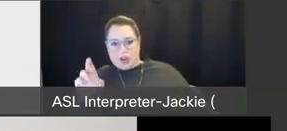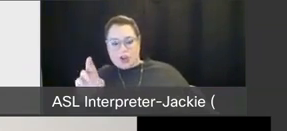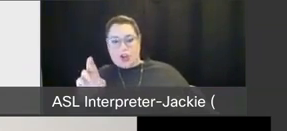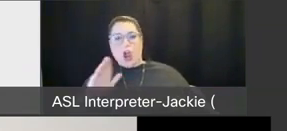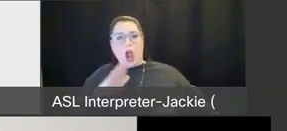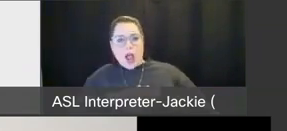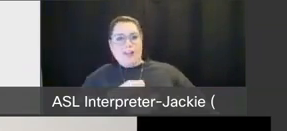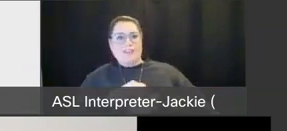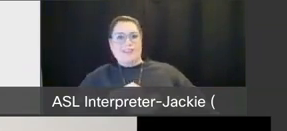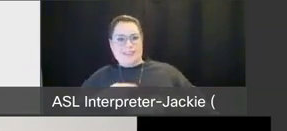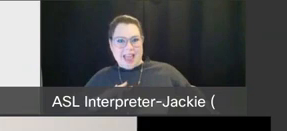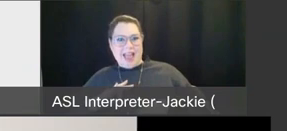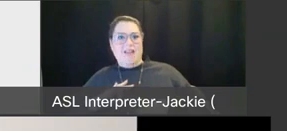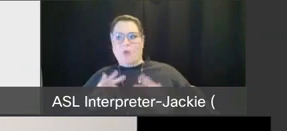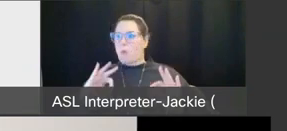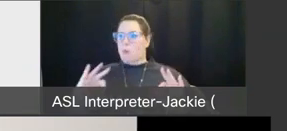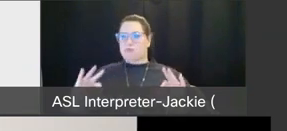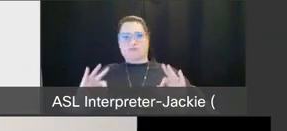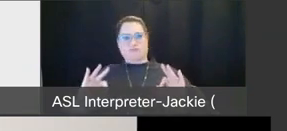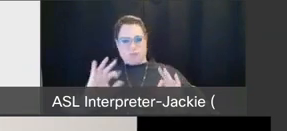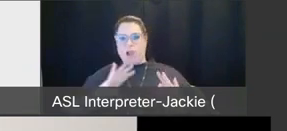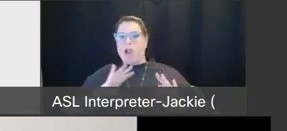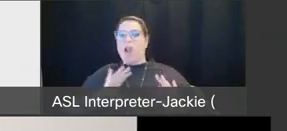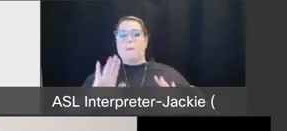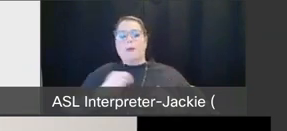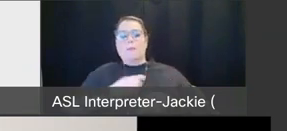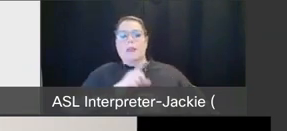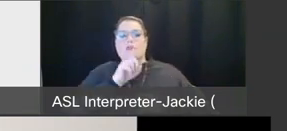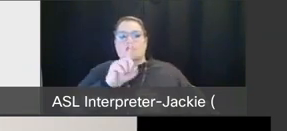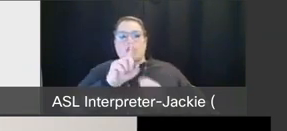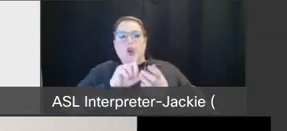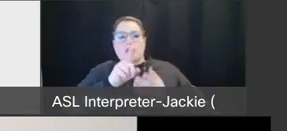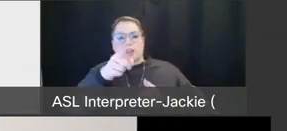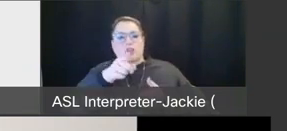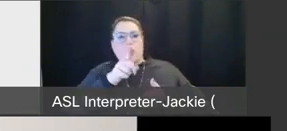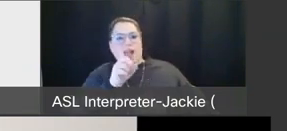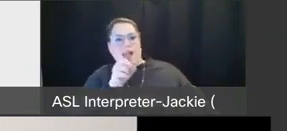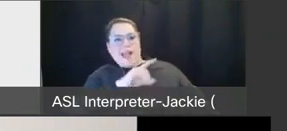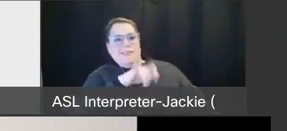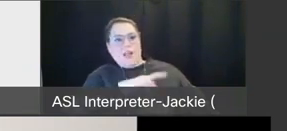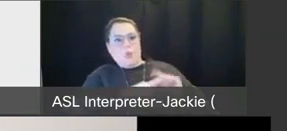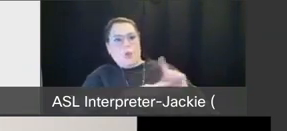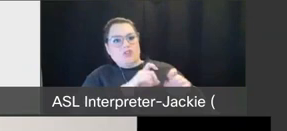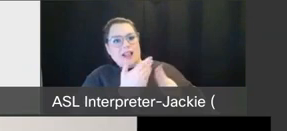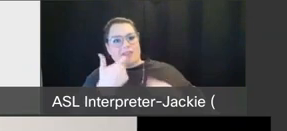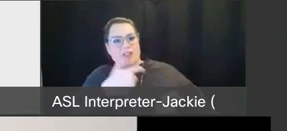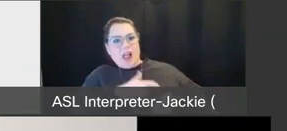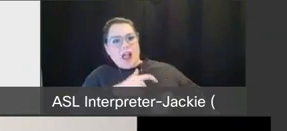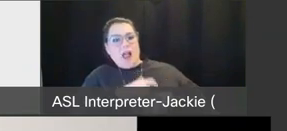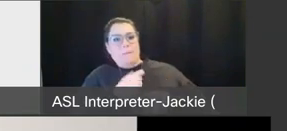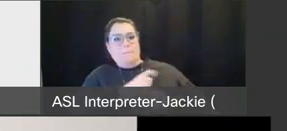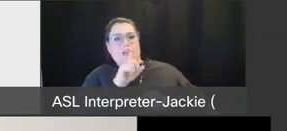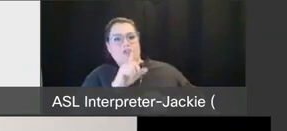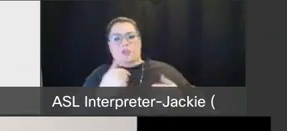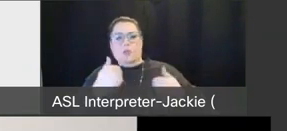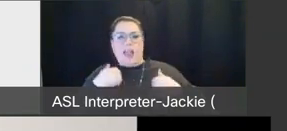you're getting that information, and then keep all of this in a project folder. Just get a big red well